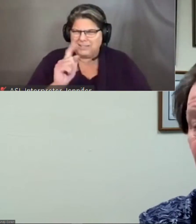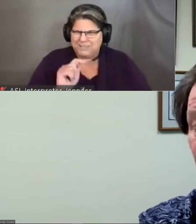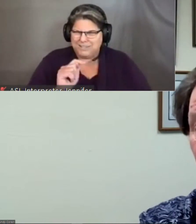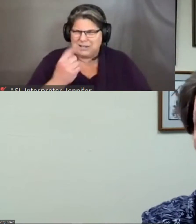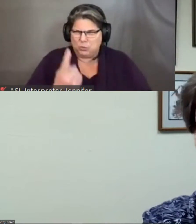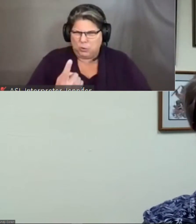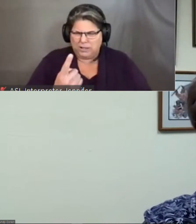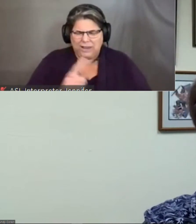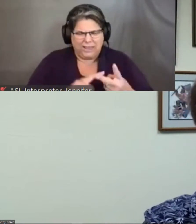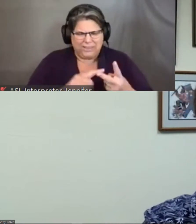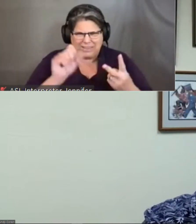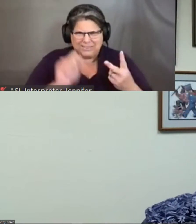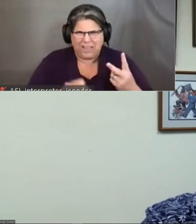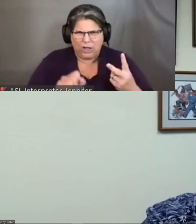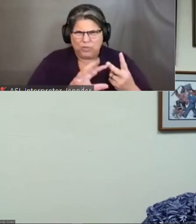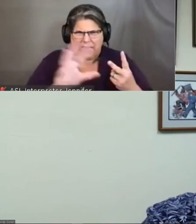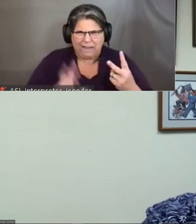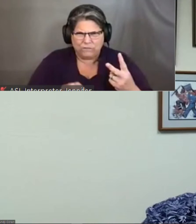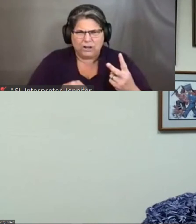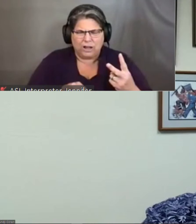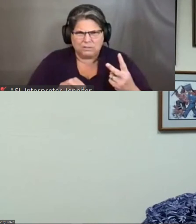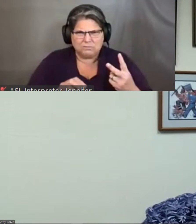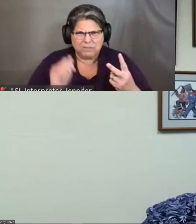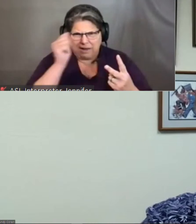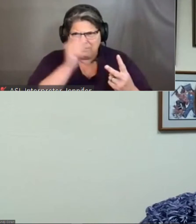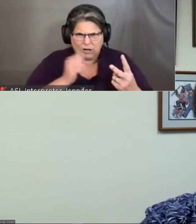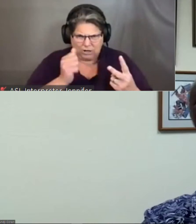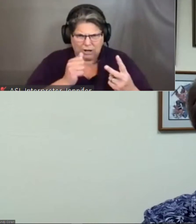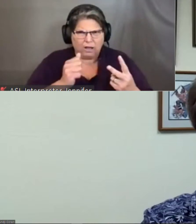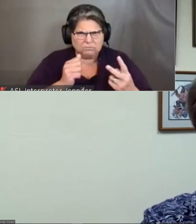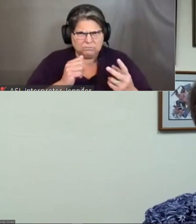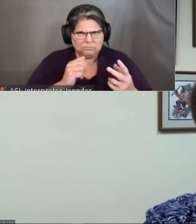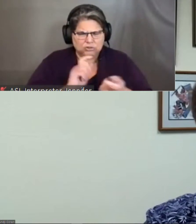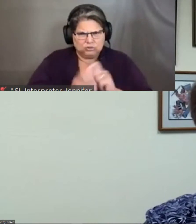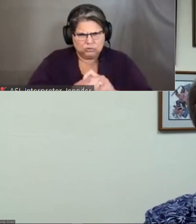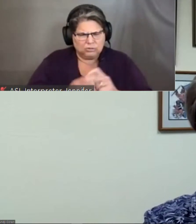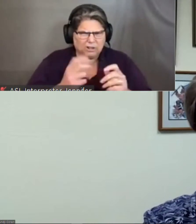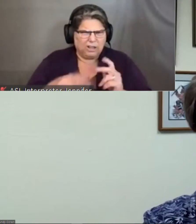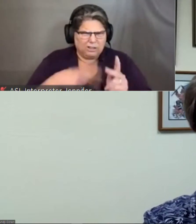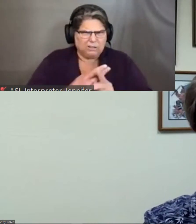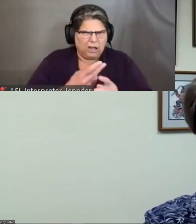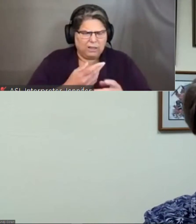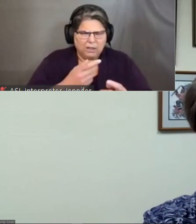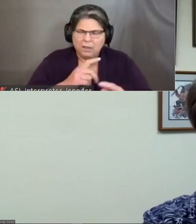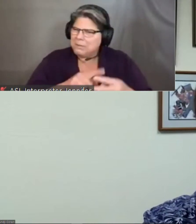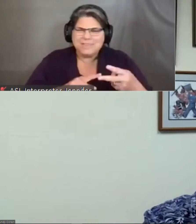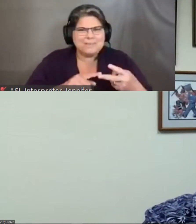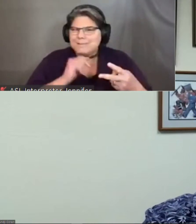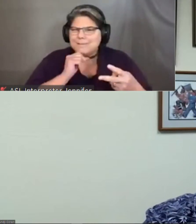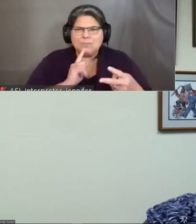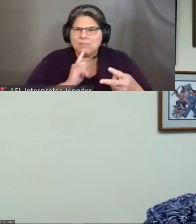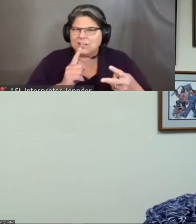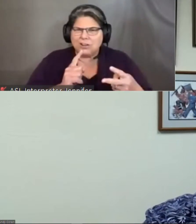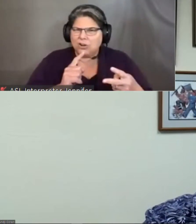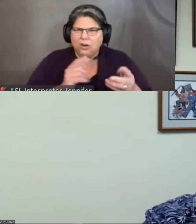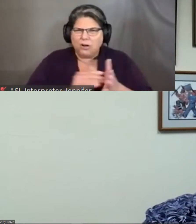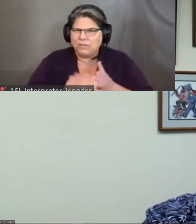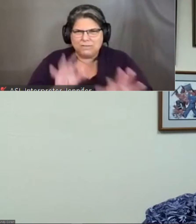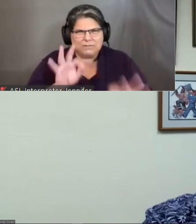South Africa variant, and but we don't have much of that here, and they're not 100%